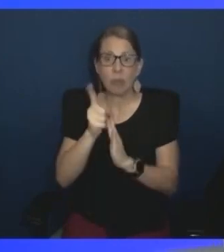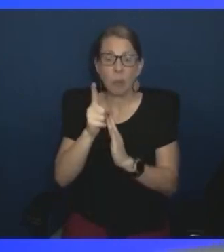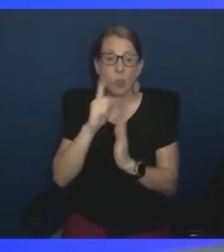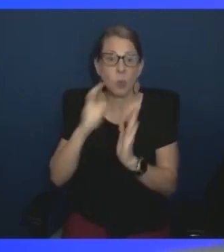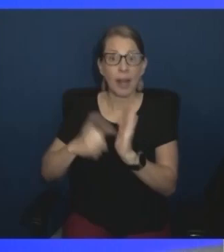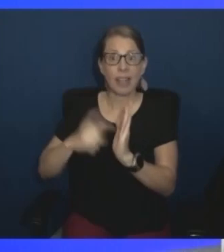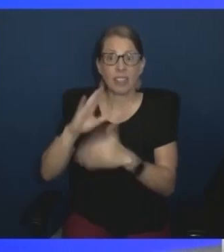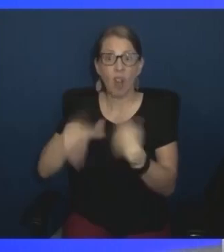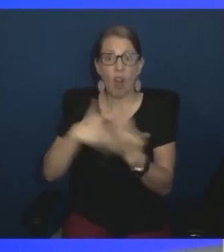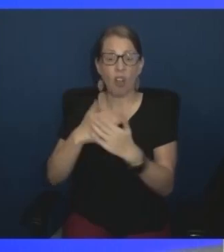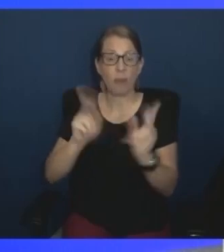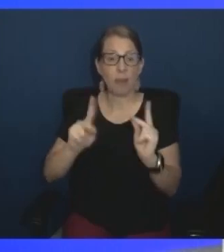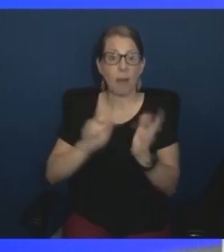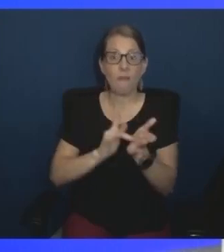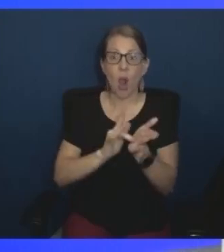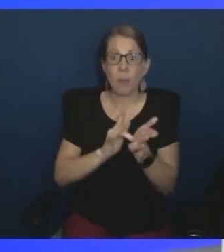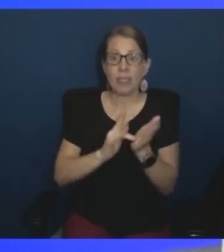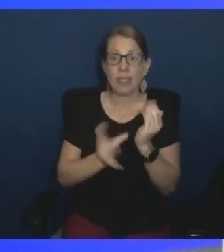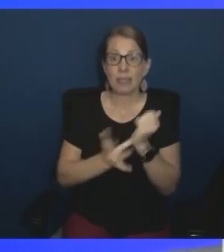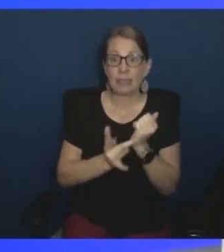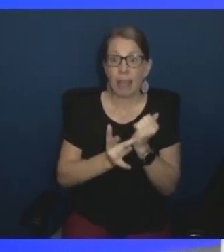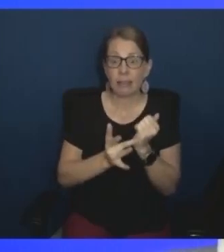pharmacy technicians,